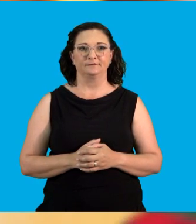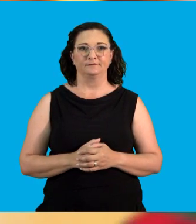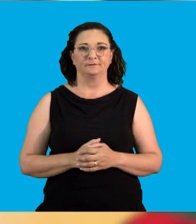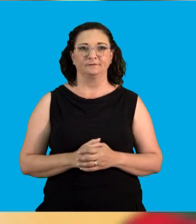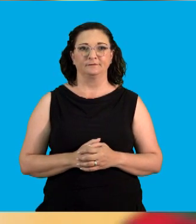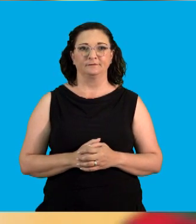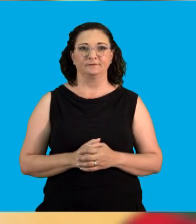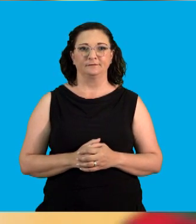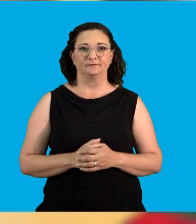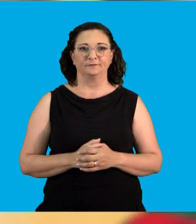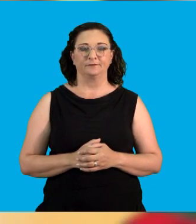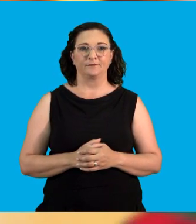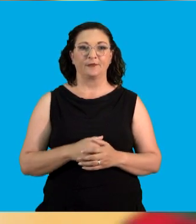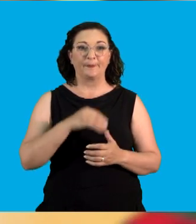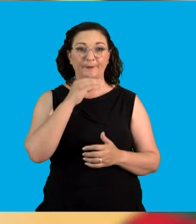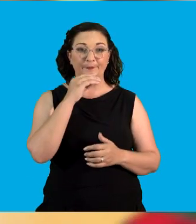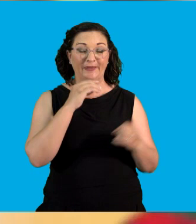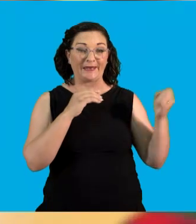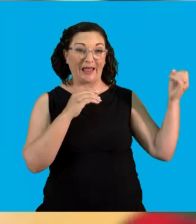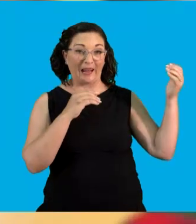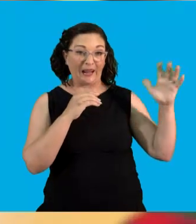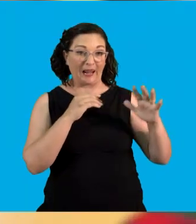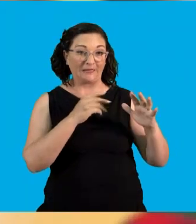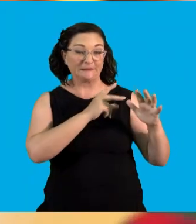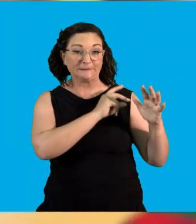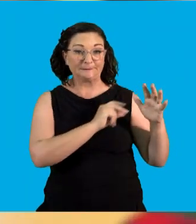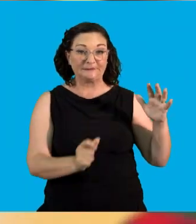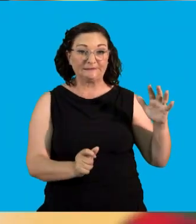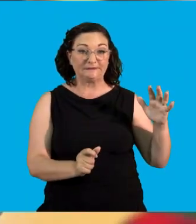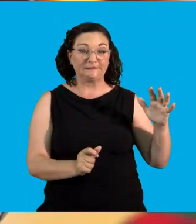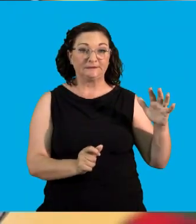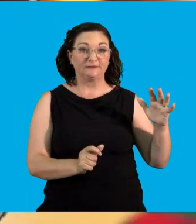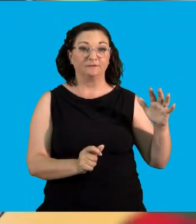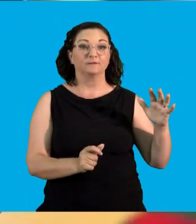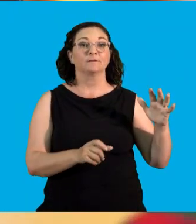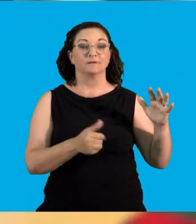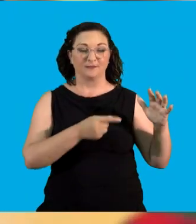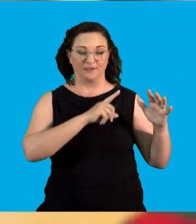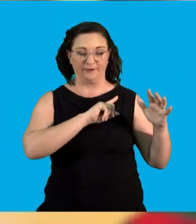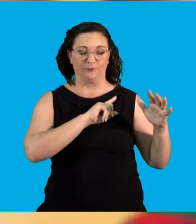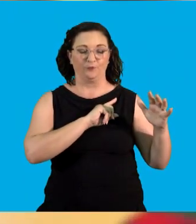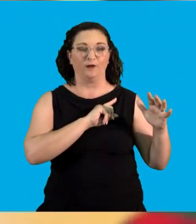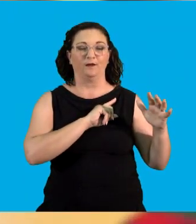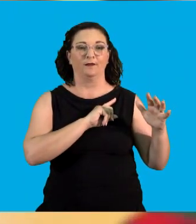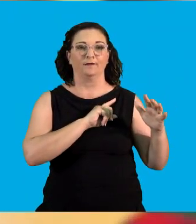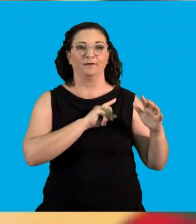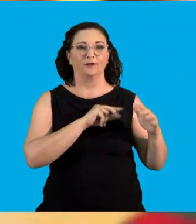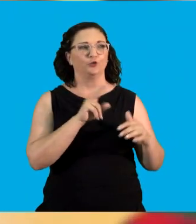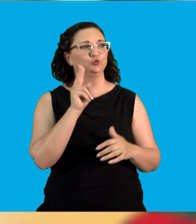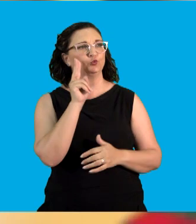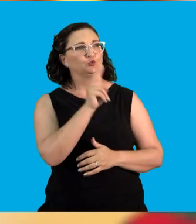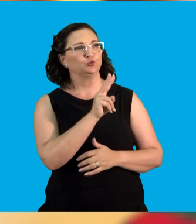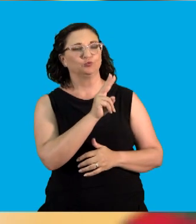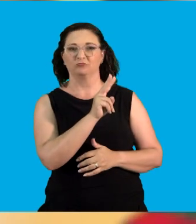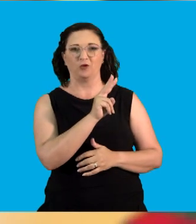finite speed of light. When you look at up onto the sky, and you can see that you are